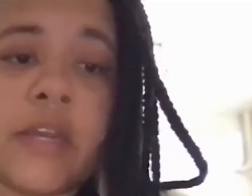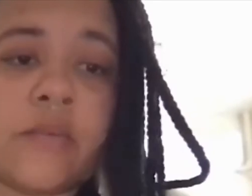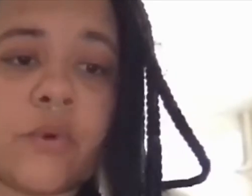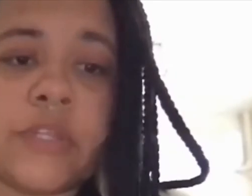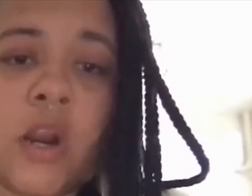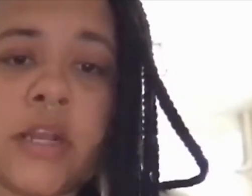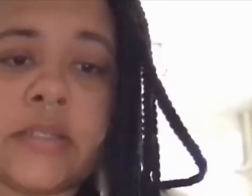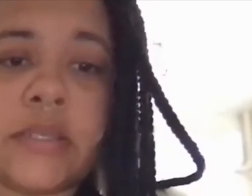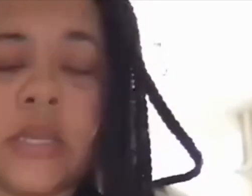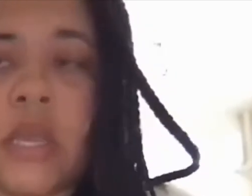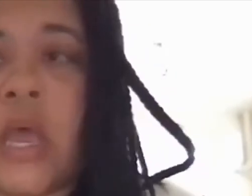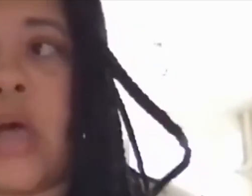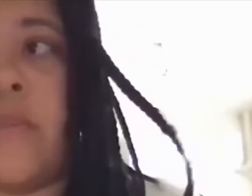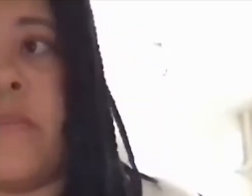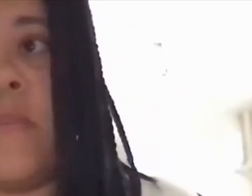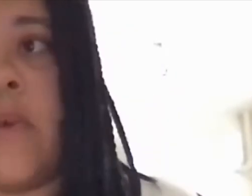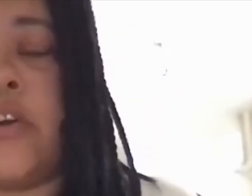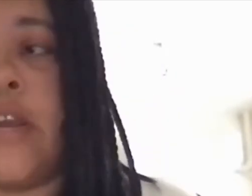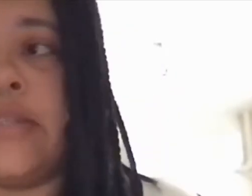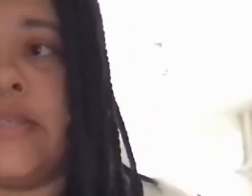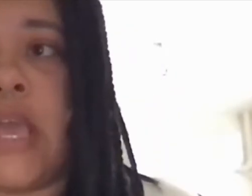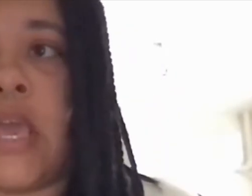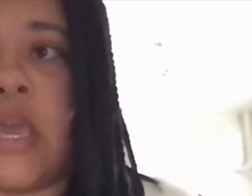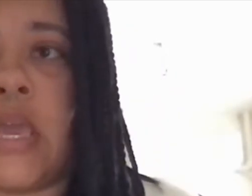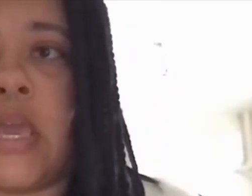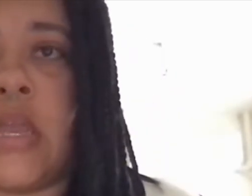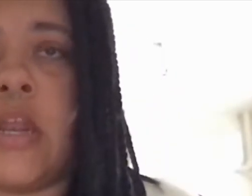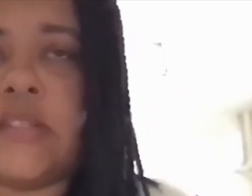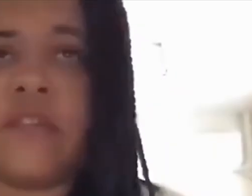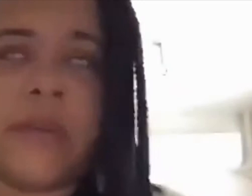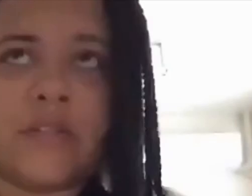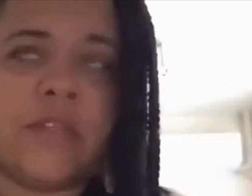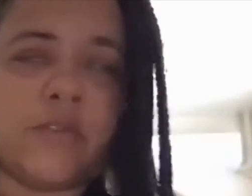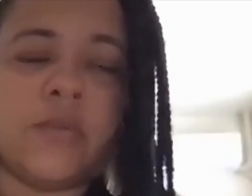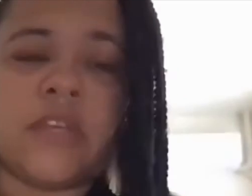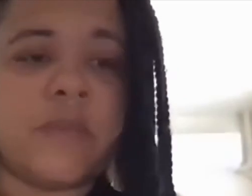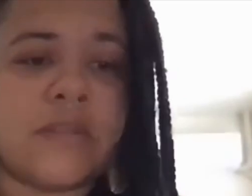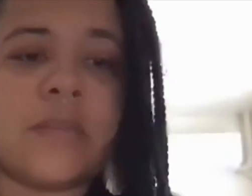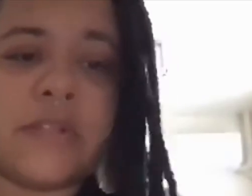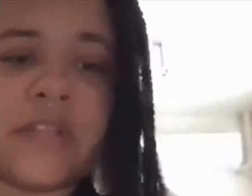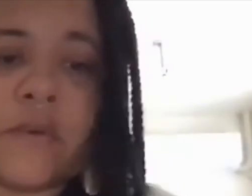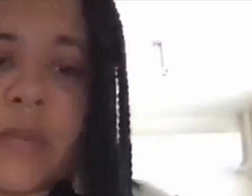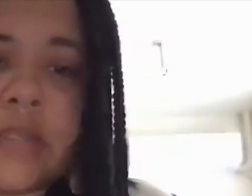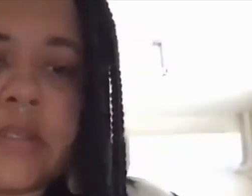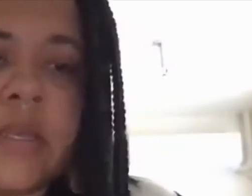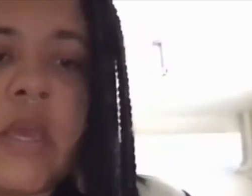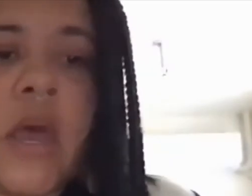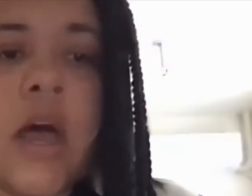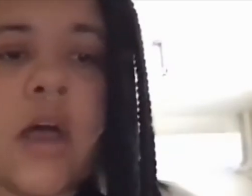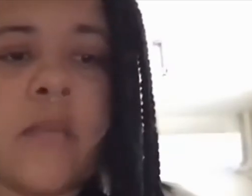people to decide who is an artist. And it creates not a safe space, because there's no safe spaces, but a safer